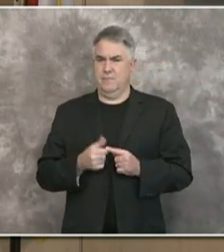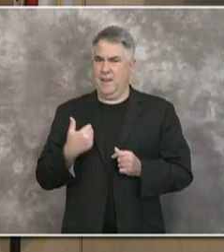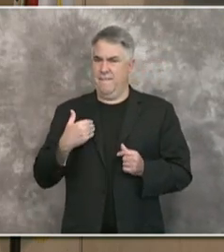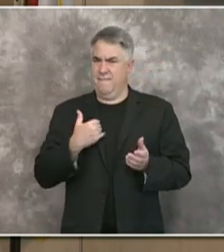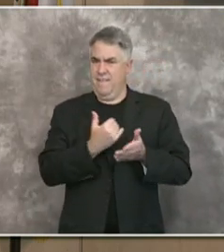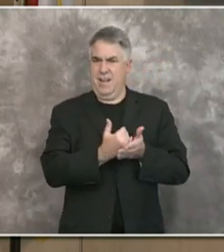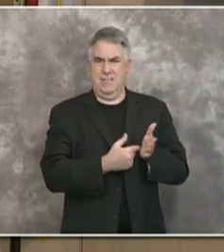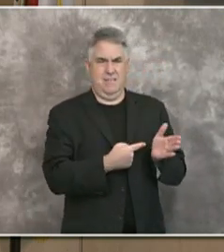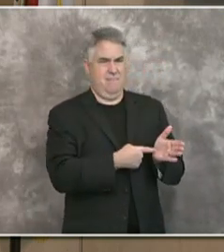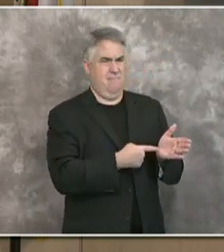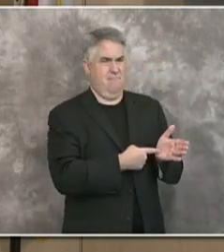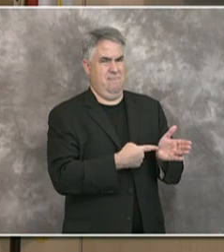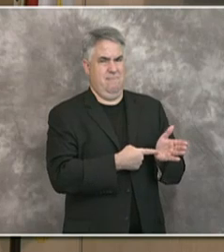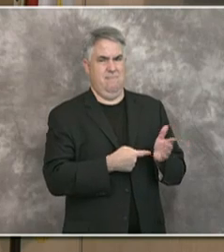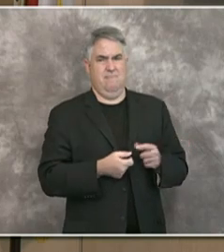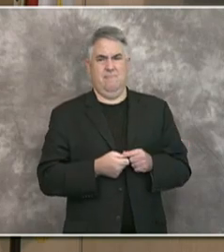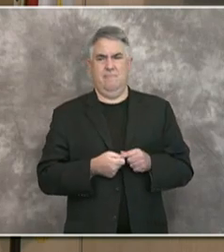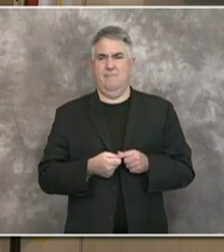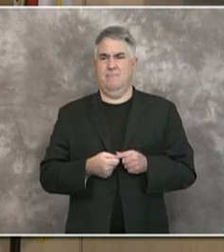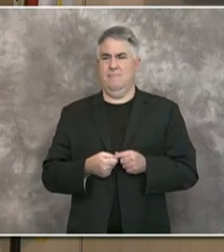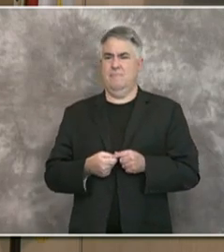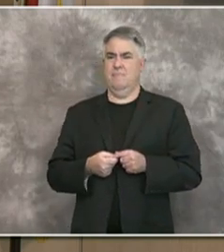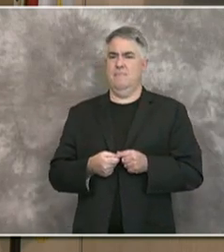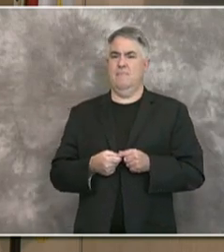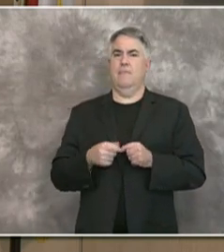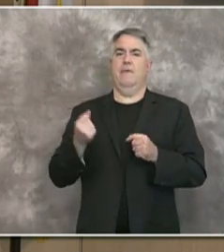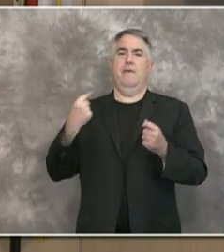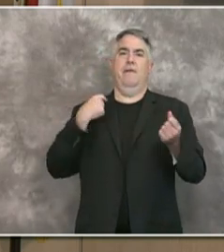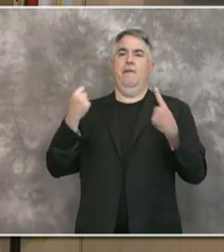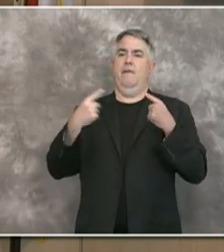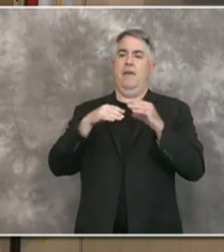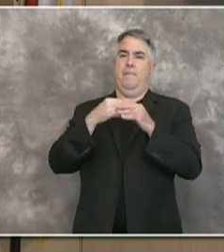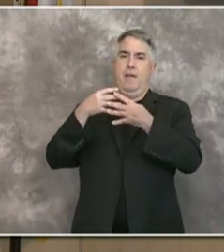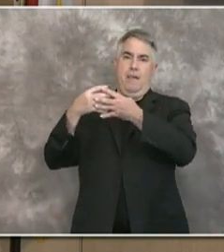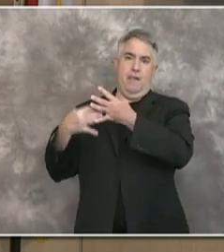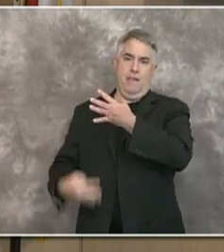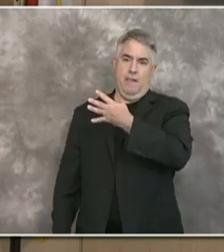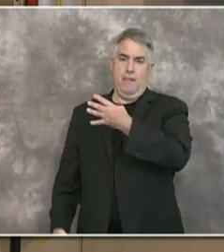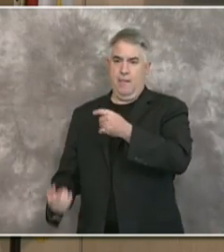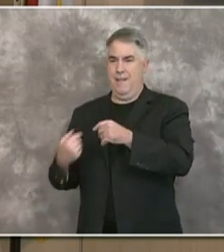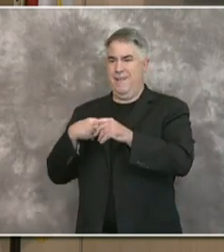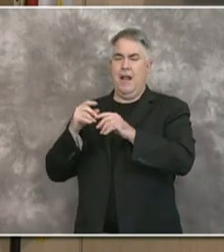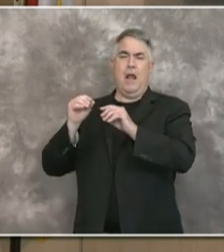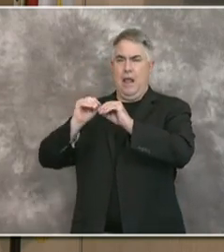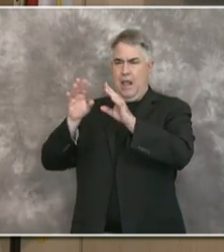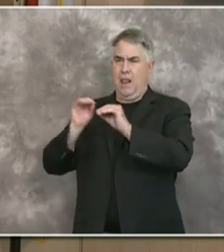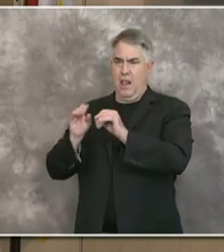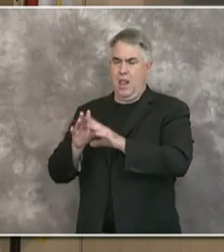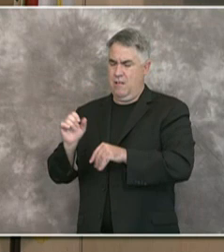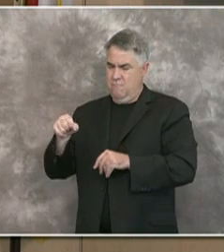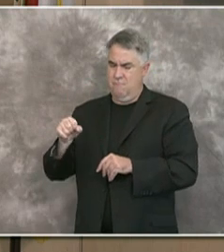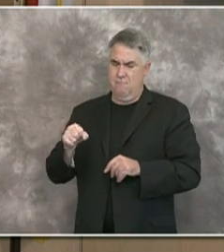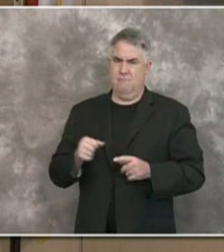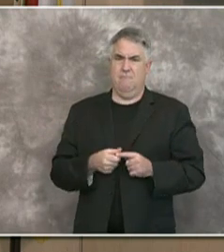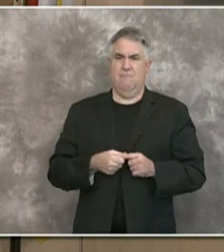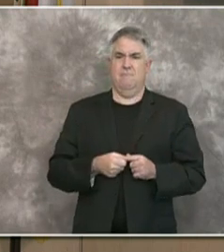we've been getting a lot of emails, so we wanted to provide clarity and the opportunity for